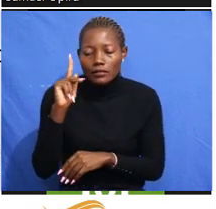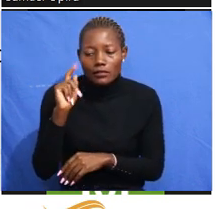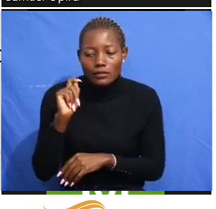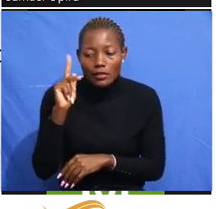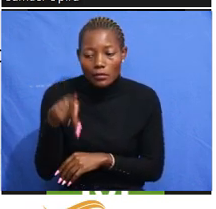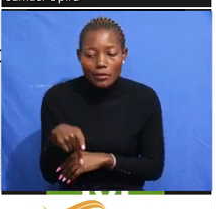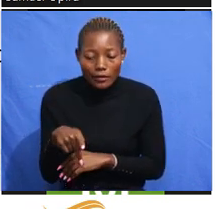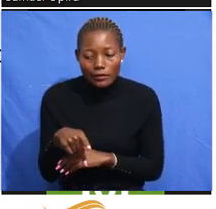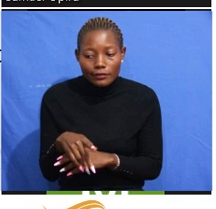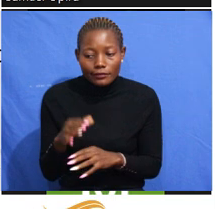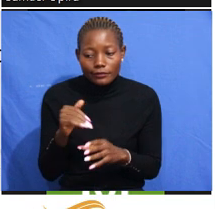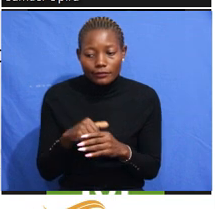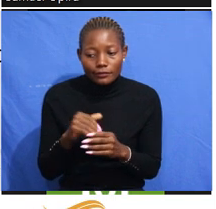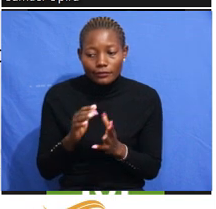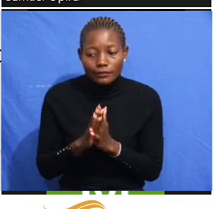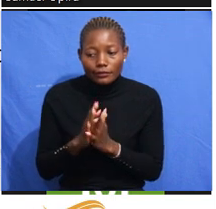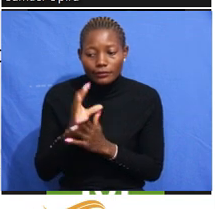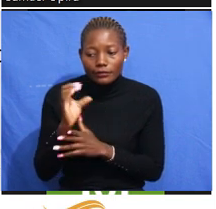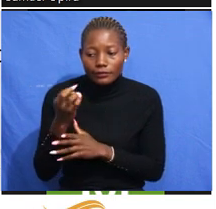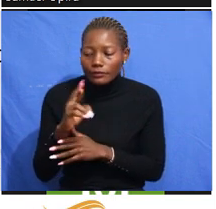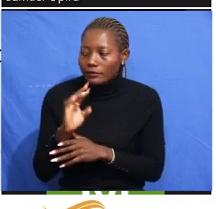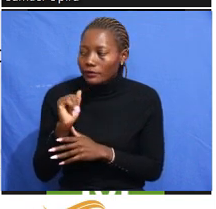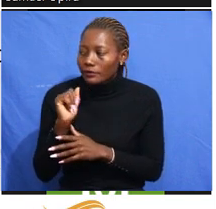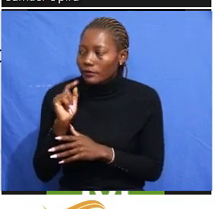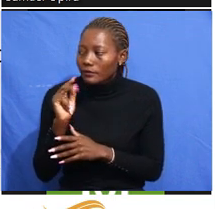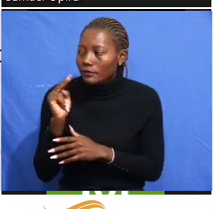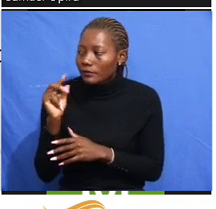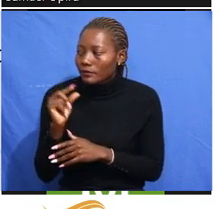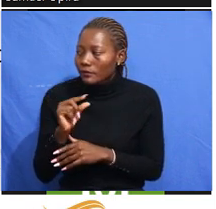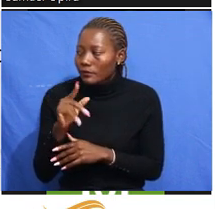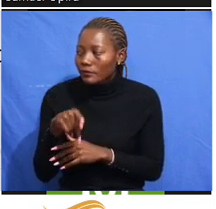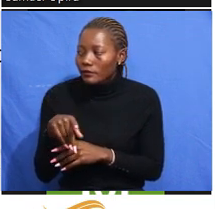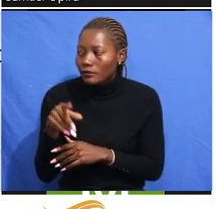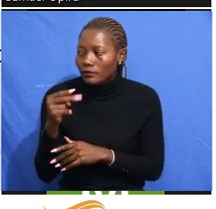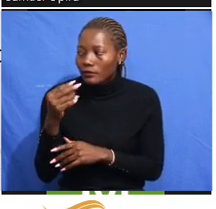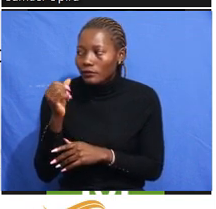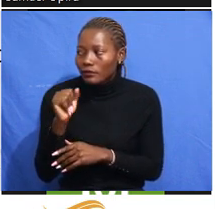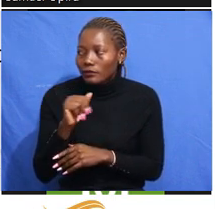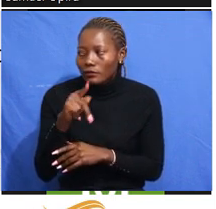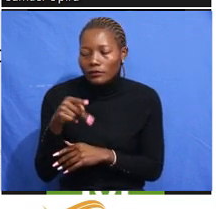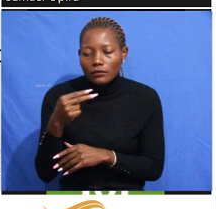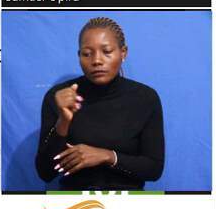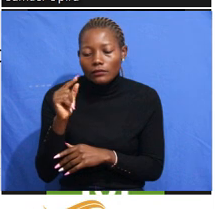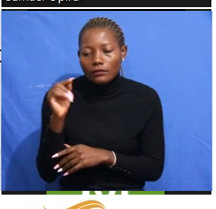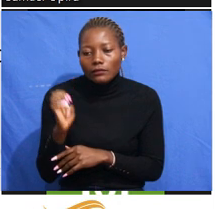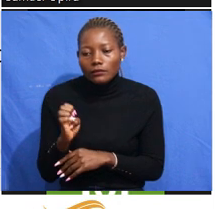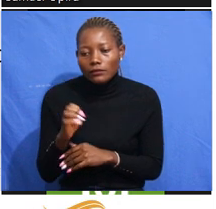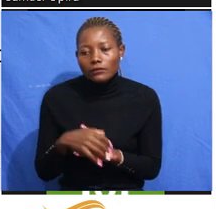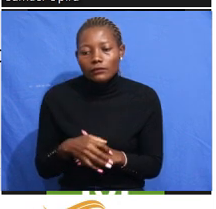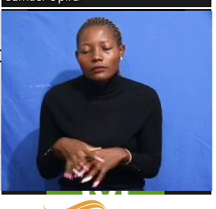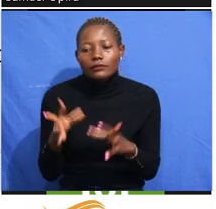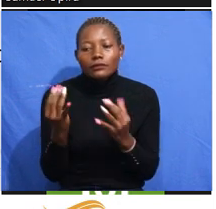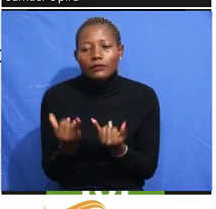of what is called creatine phosphate. And that's why sometimes it's called the CP system.